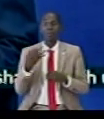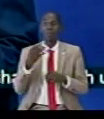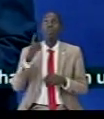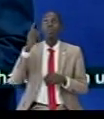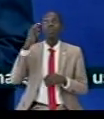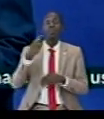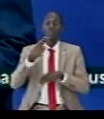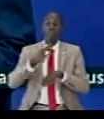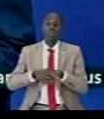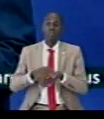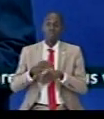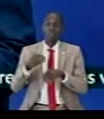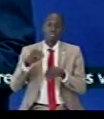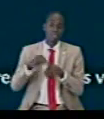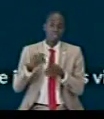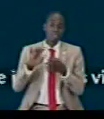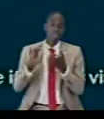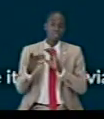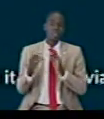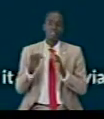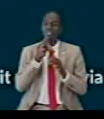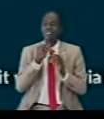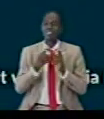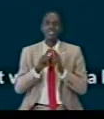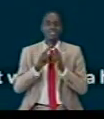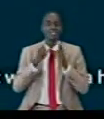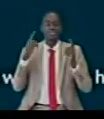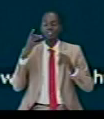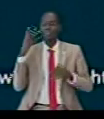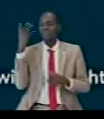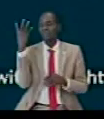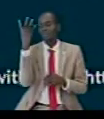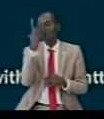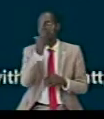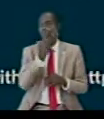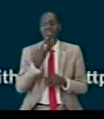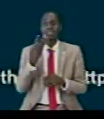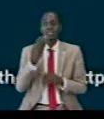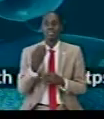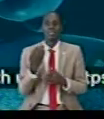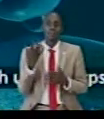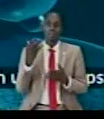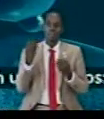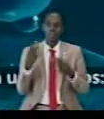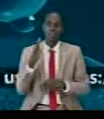is indeed amazing. Here's some testimonies on the social media.